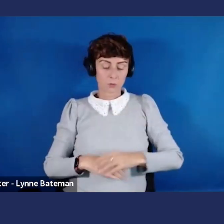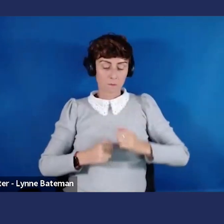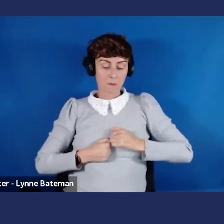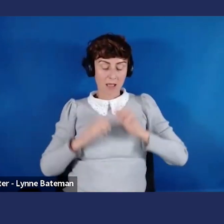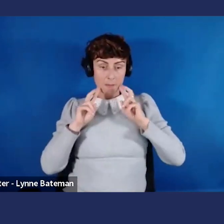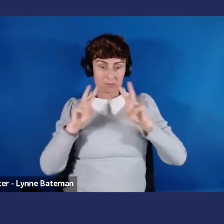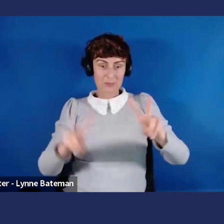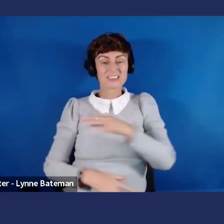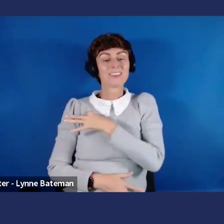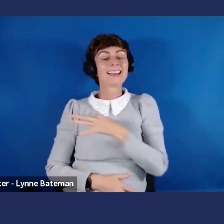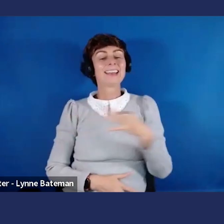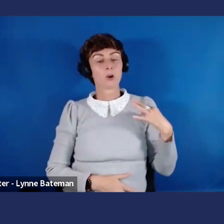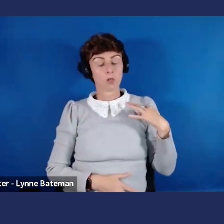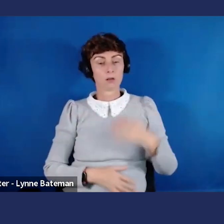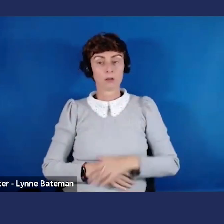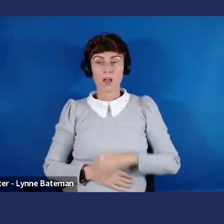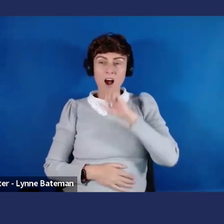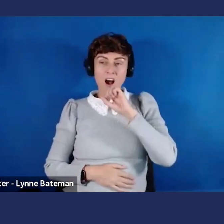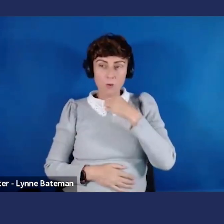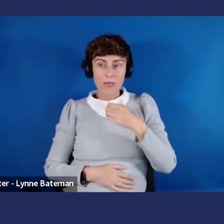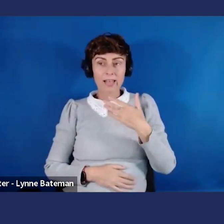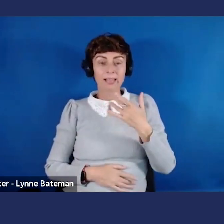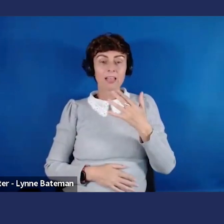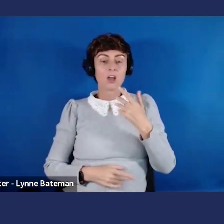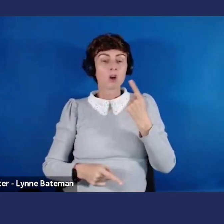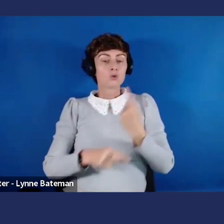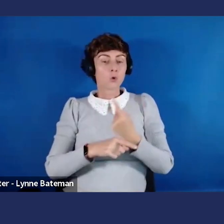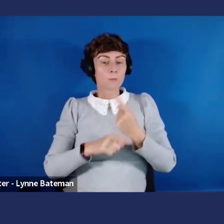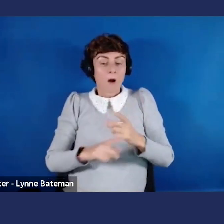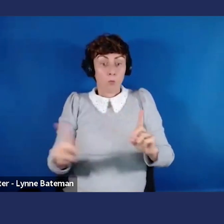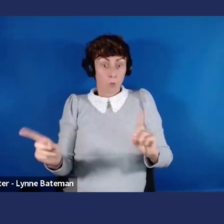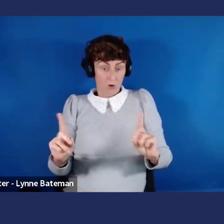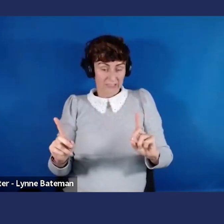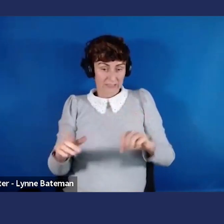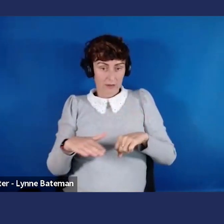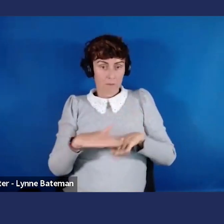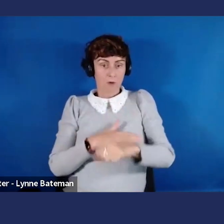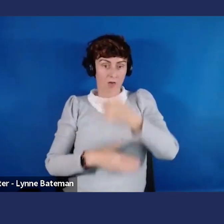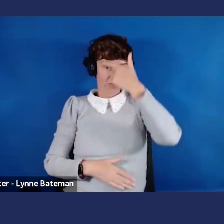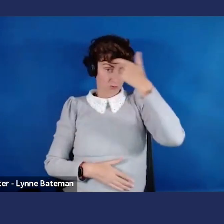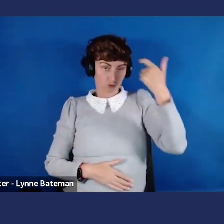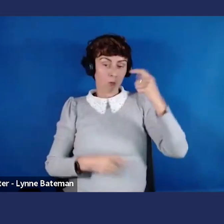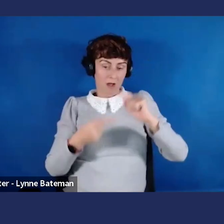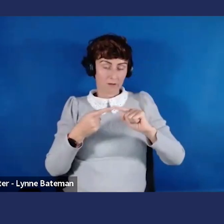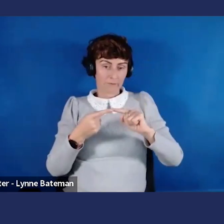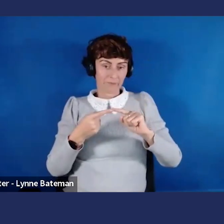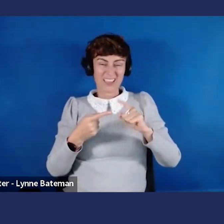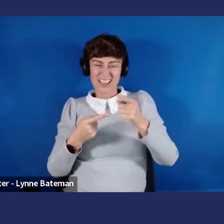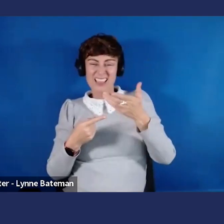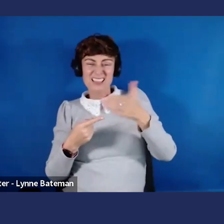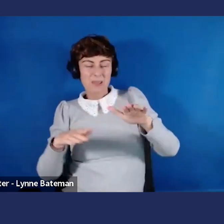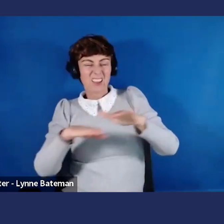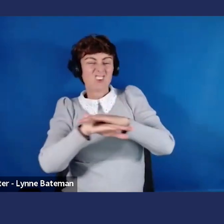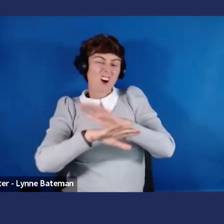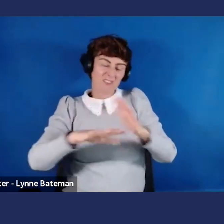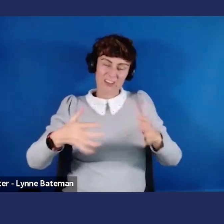think I'm going to sort of break it down a little bit into talking a little bit about what birth trauma is, which has really been quite eloquently covered actually